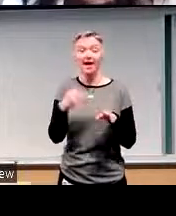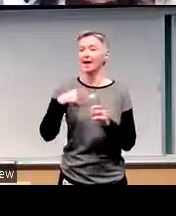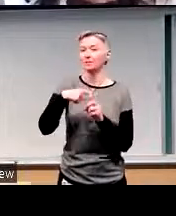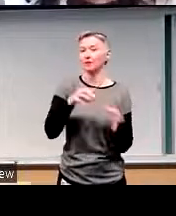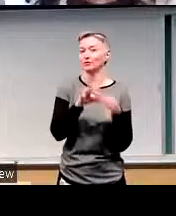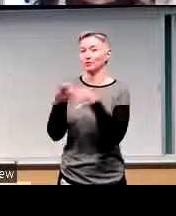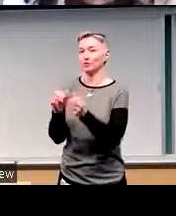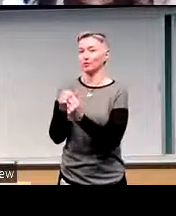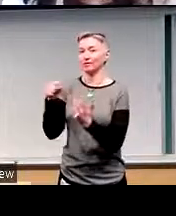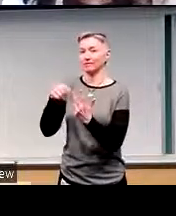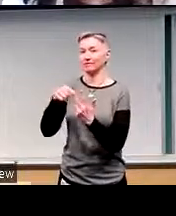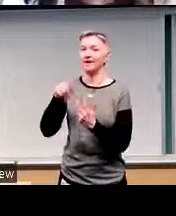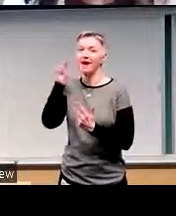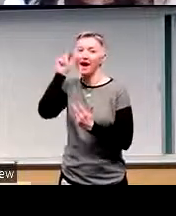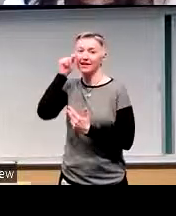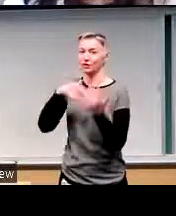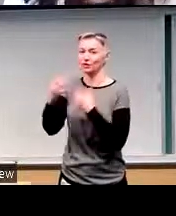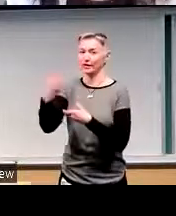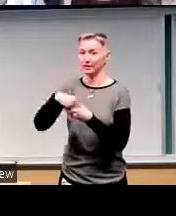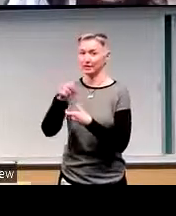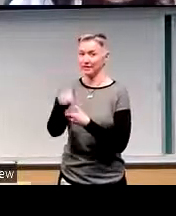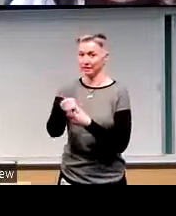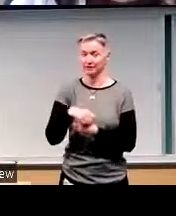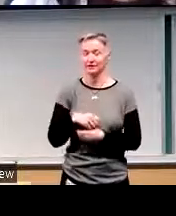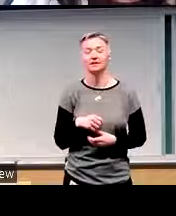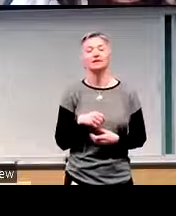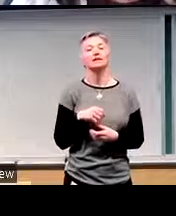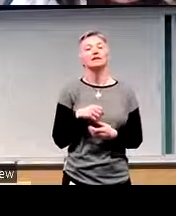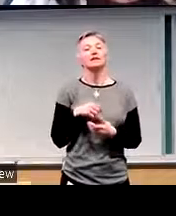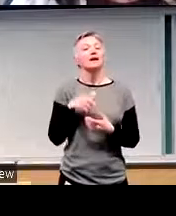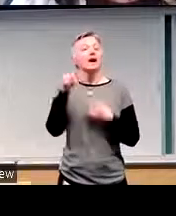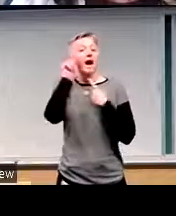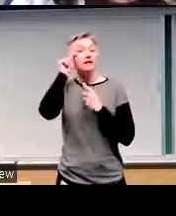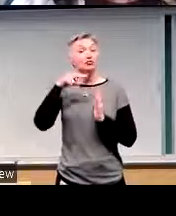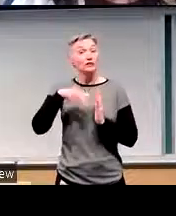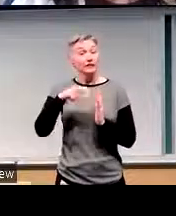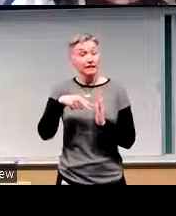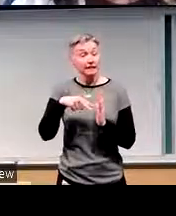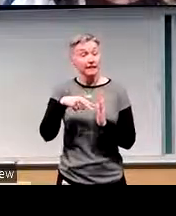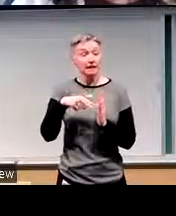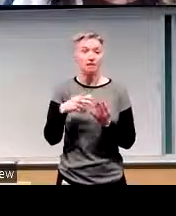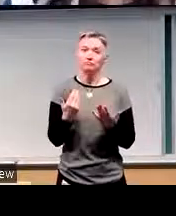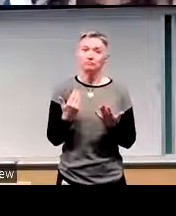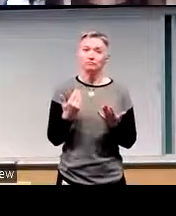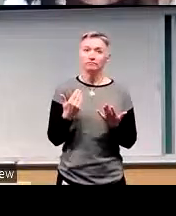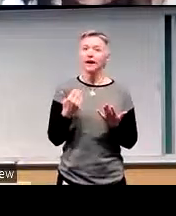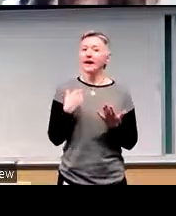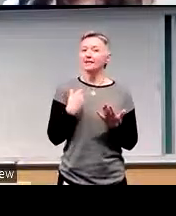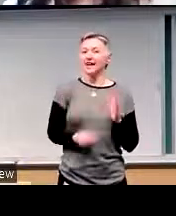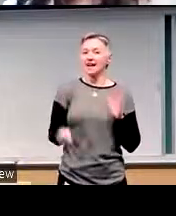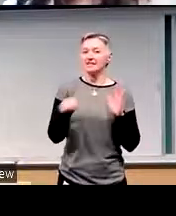association with adolescent social engagement, adolescent reading has a